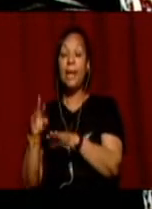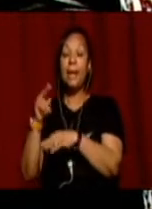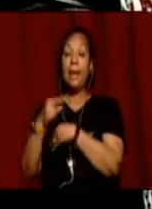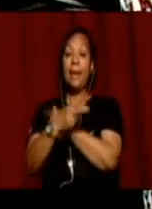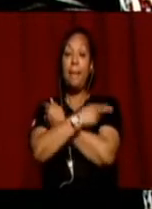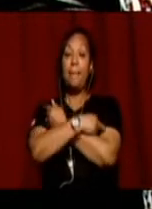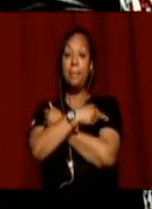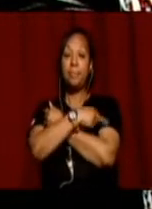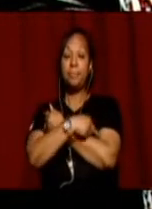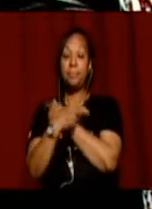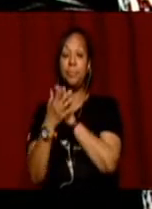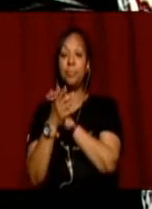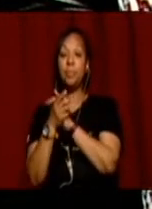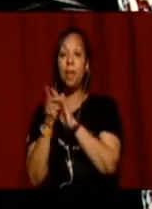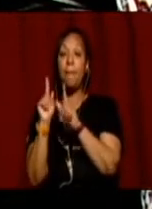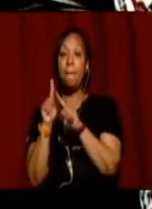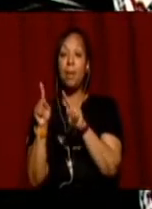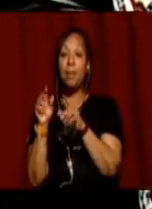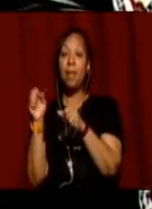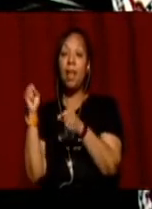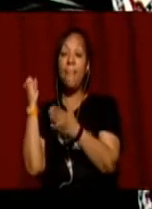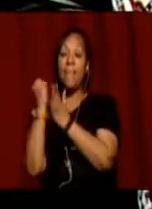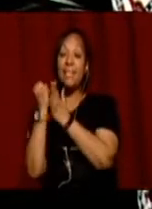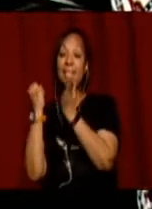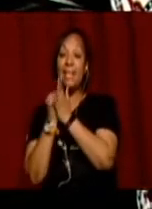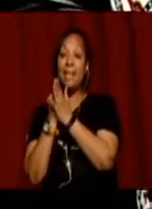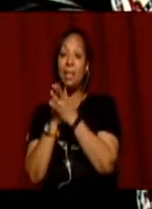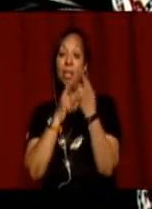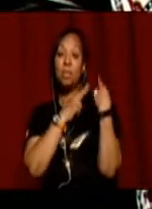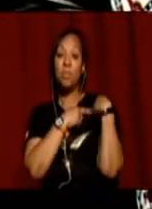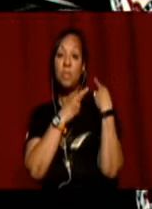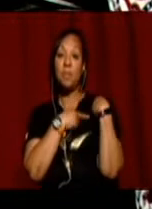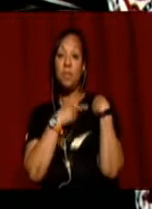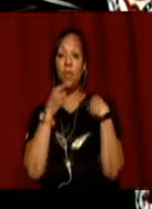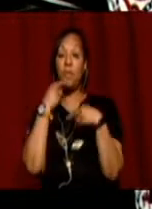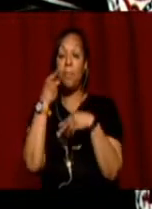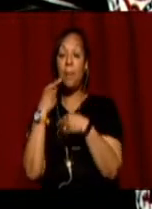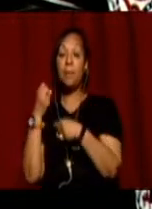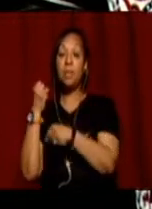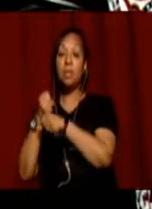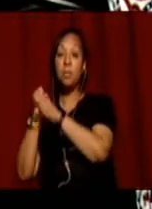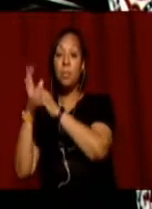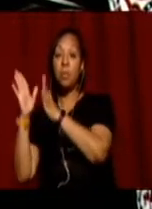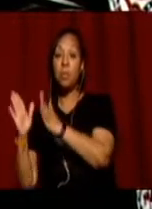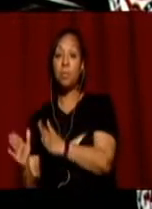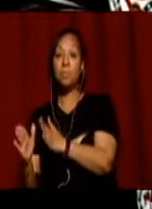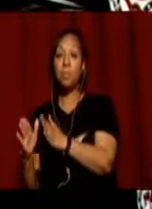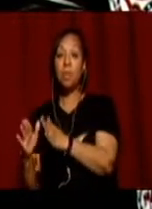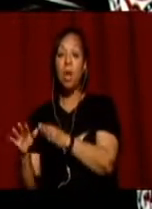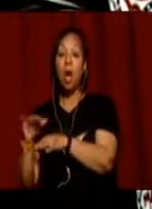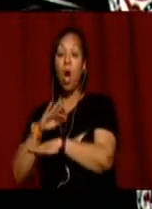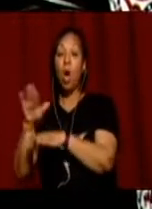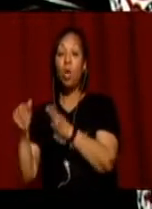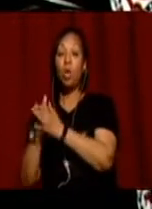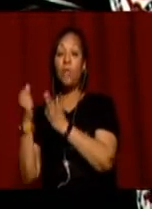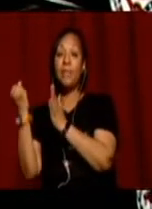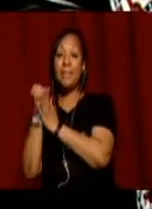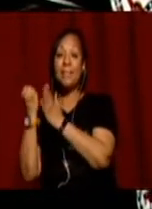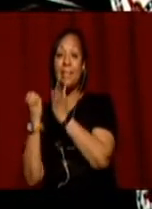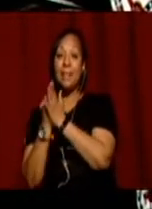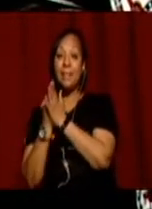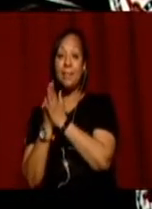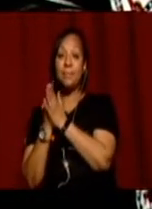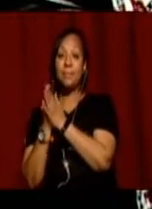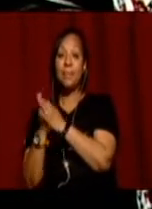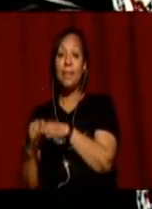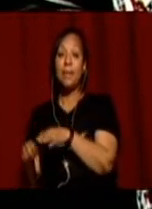at Stroger and Providence. But the state is responsible for publicly supported testing across the state. So it's